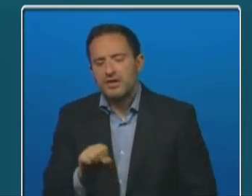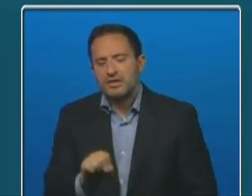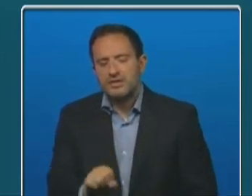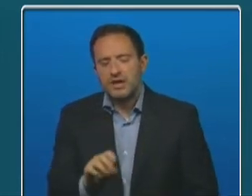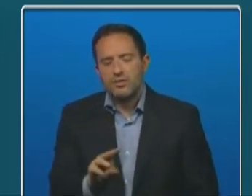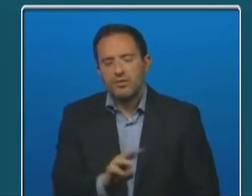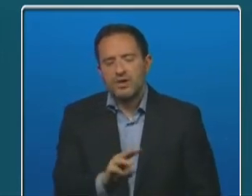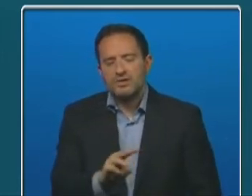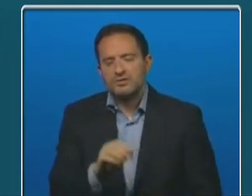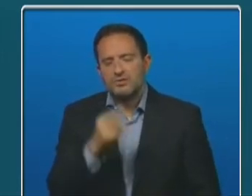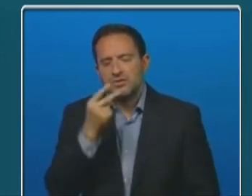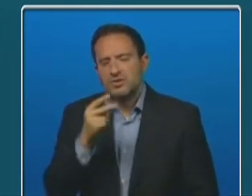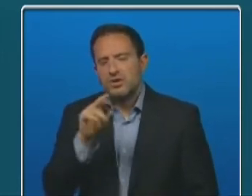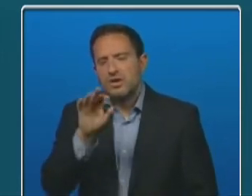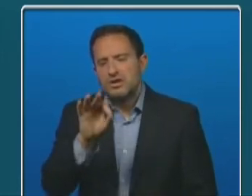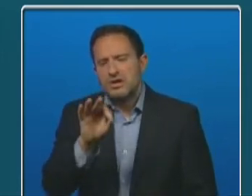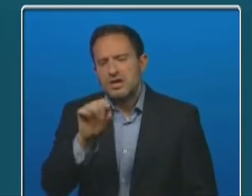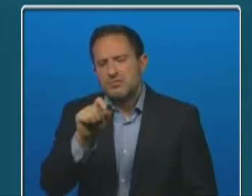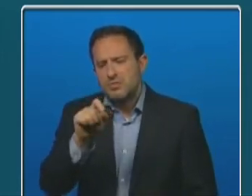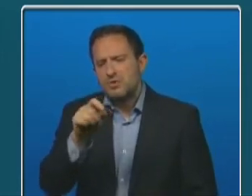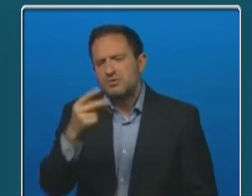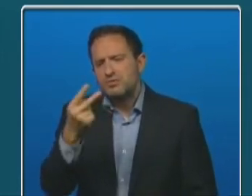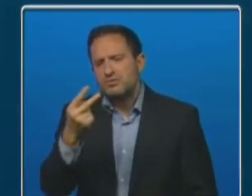9.2 and 10.2% growth.